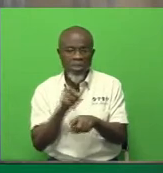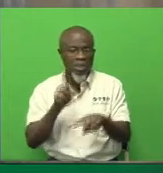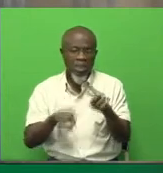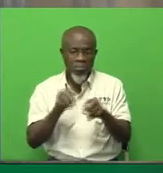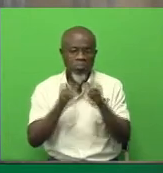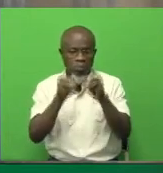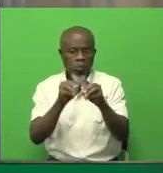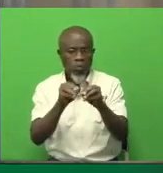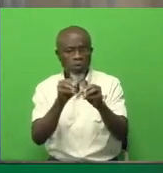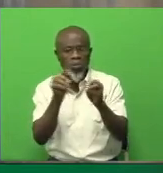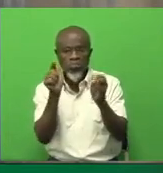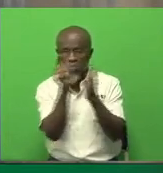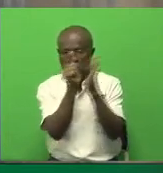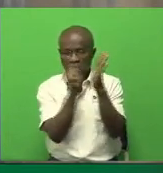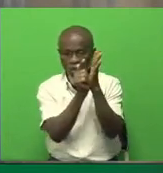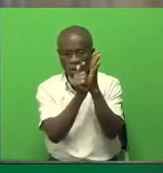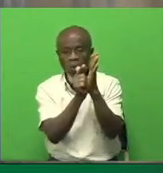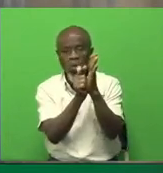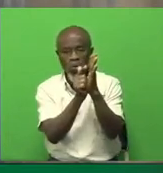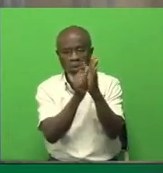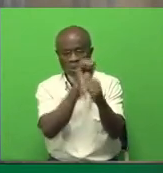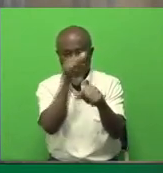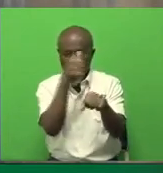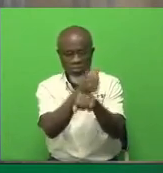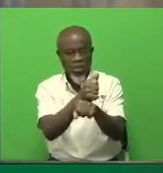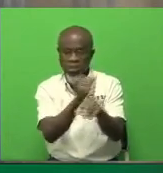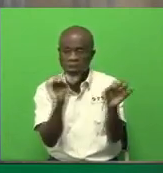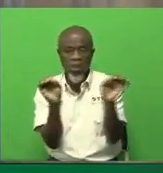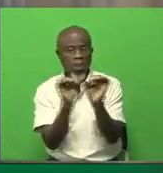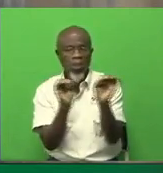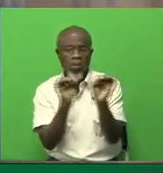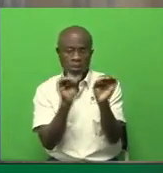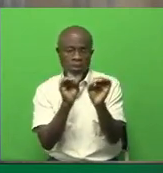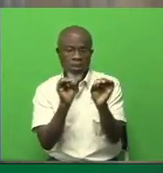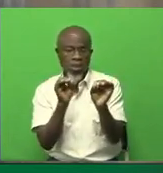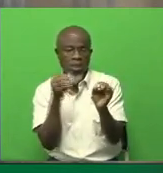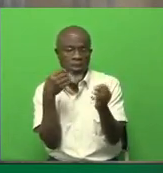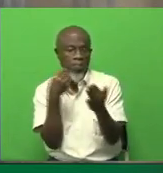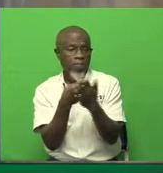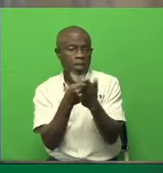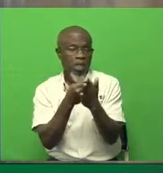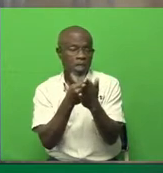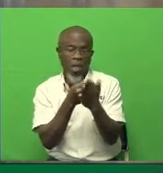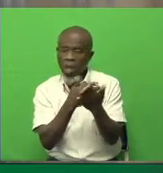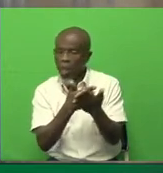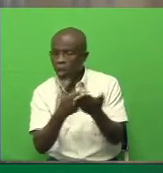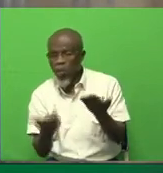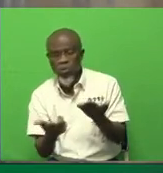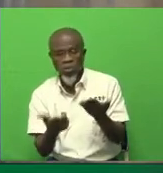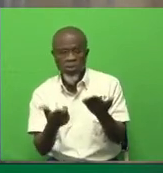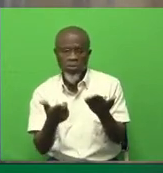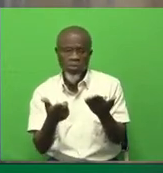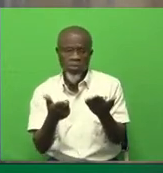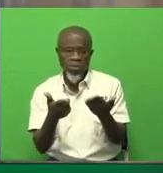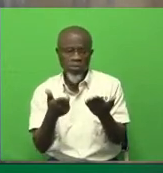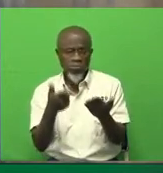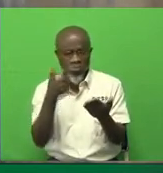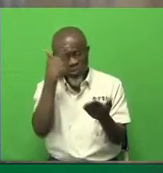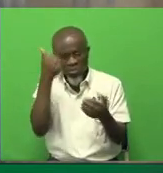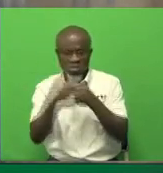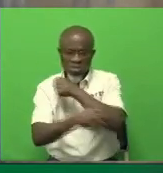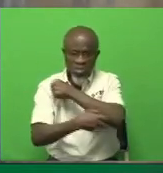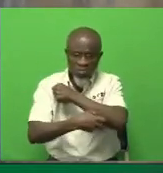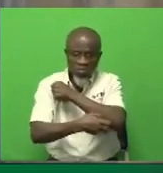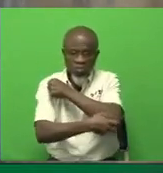that piece of legislation and the amounts of money is lost to corruption every dollar loss to corruption is a dollar that could feed a child